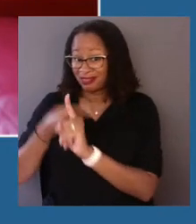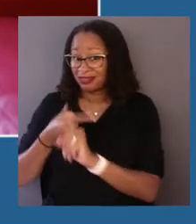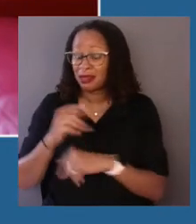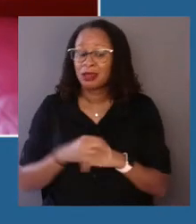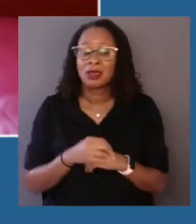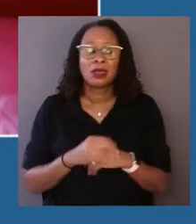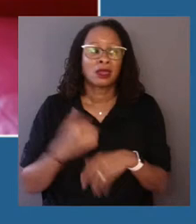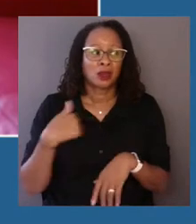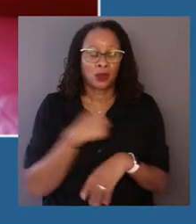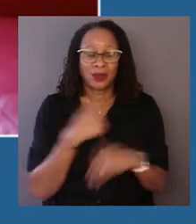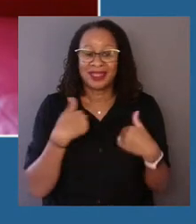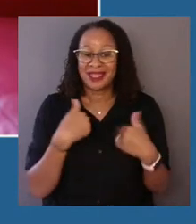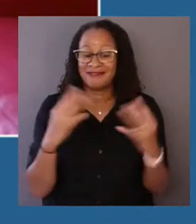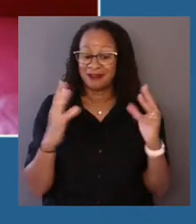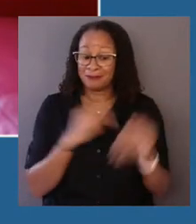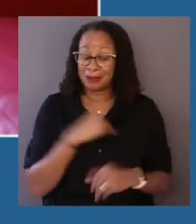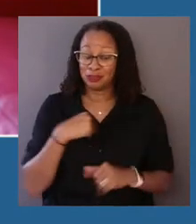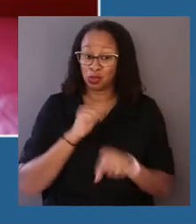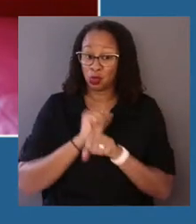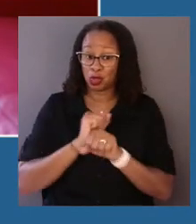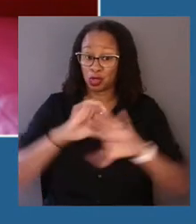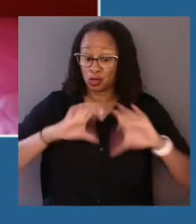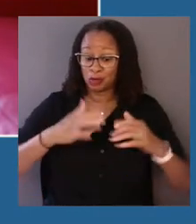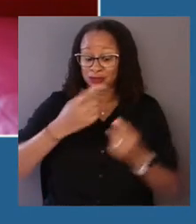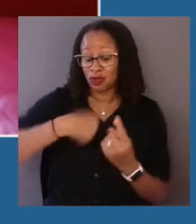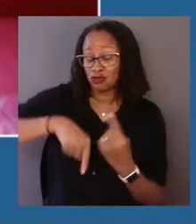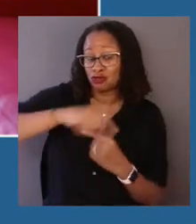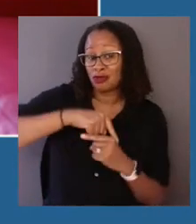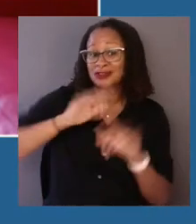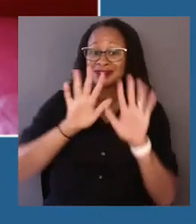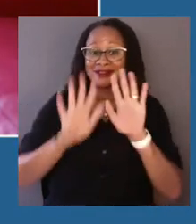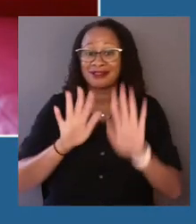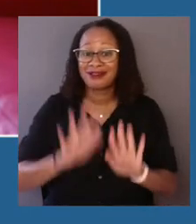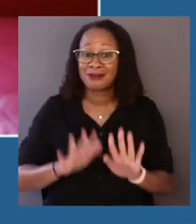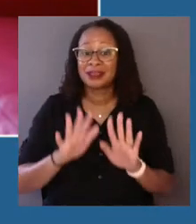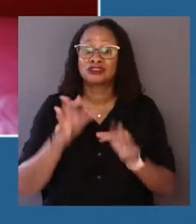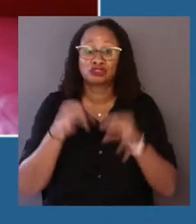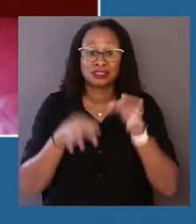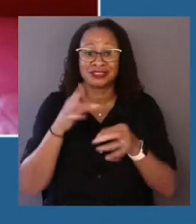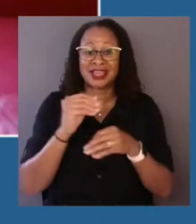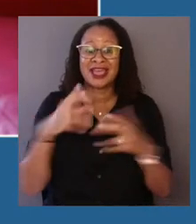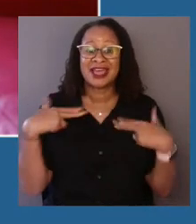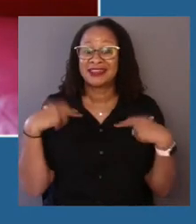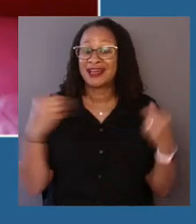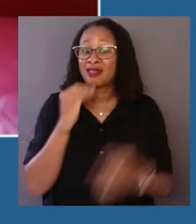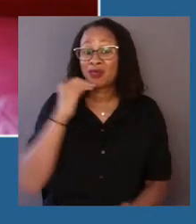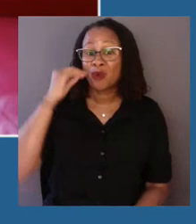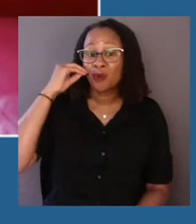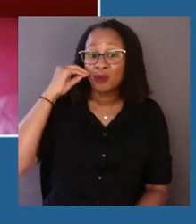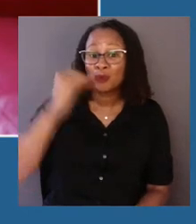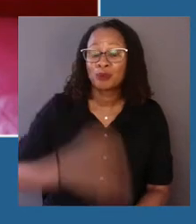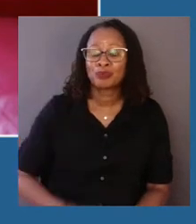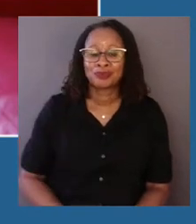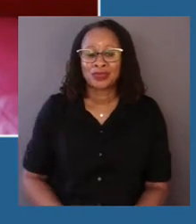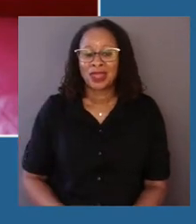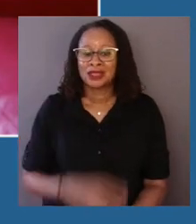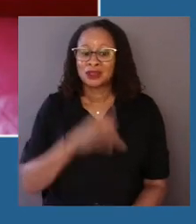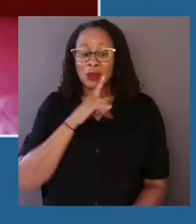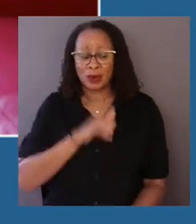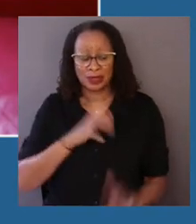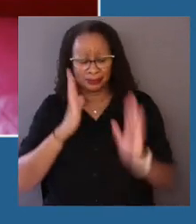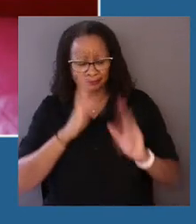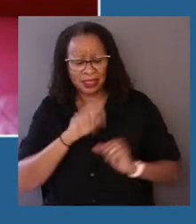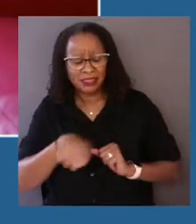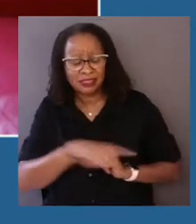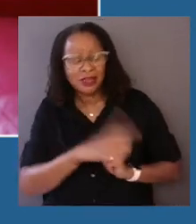membership working groups around climate justice and healthy homes. And so we really listen to the experience